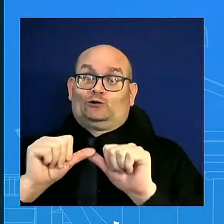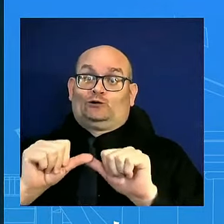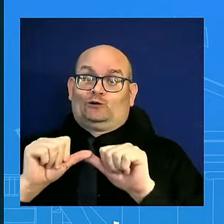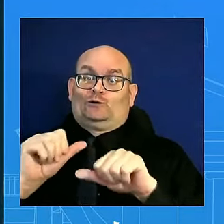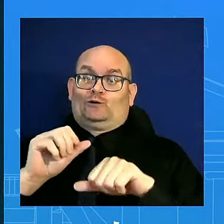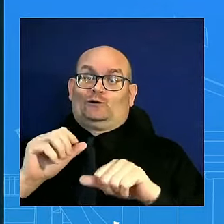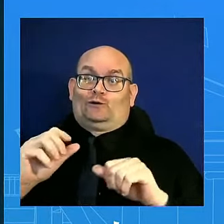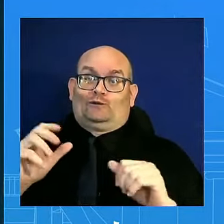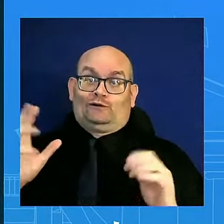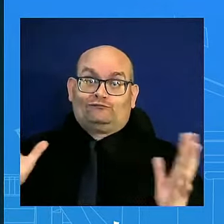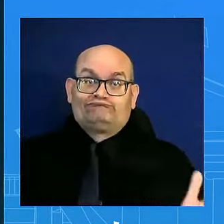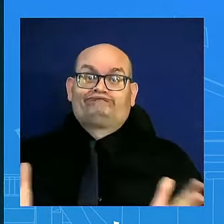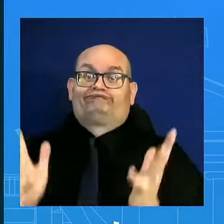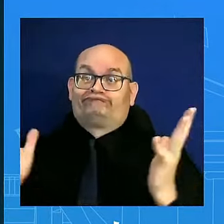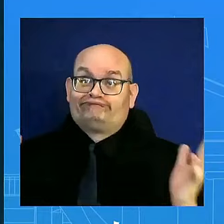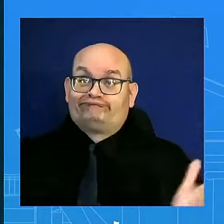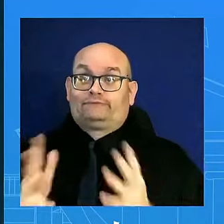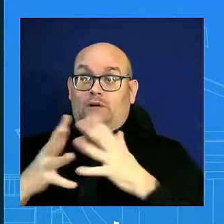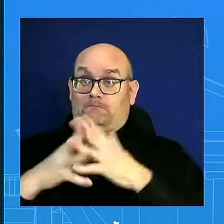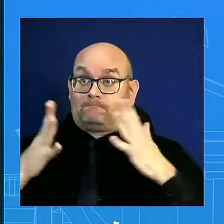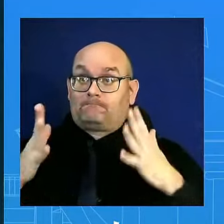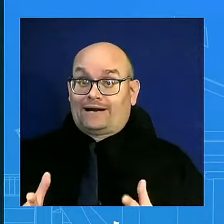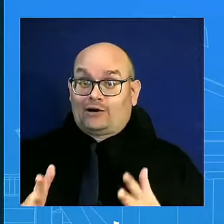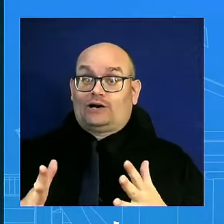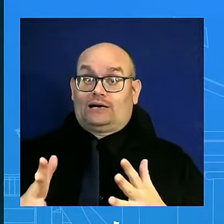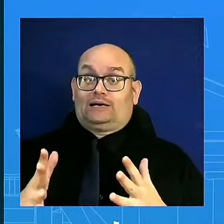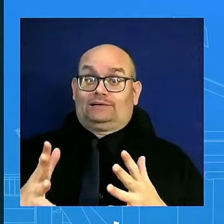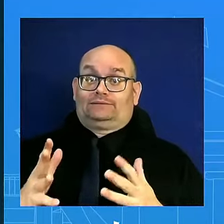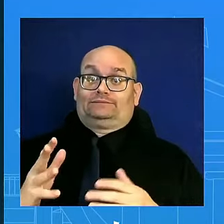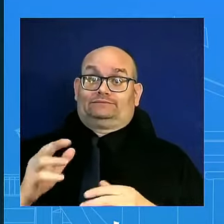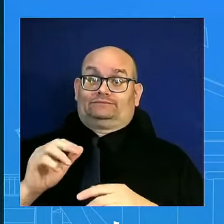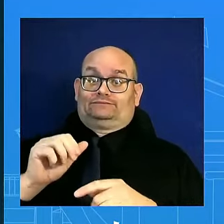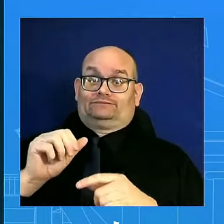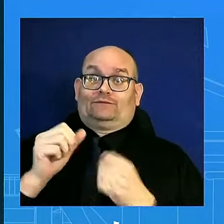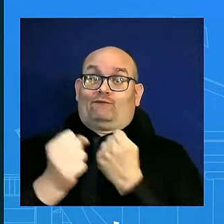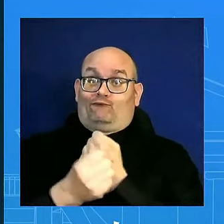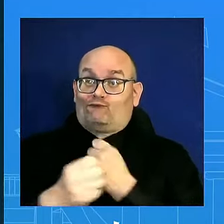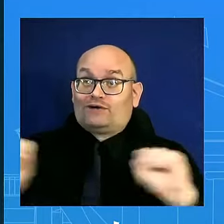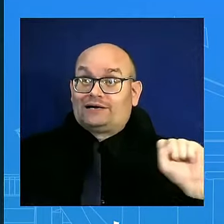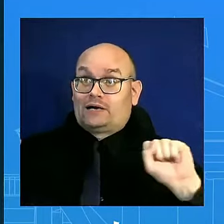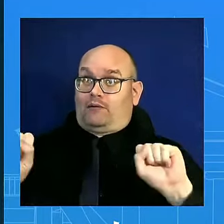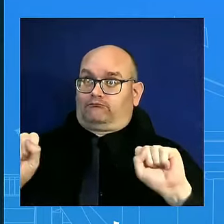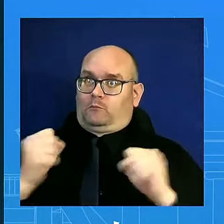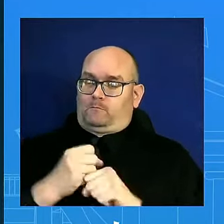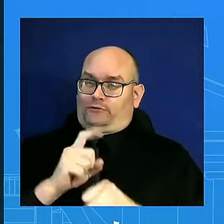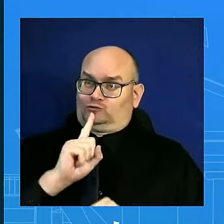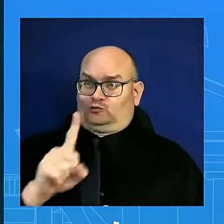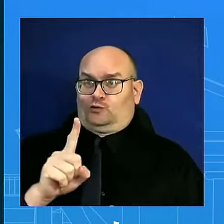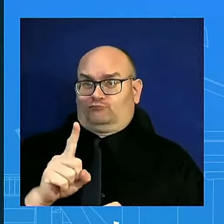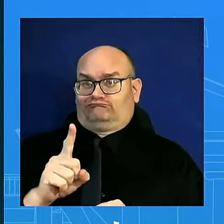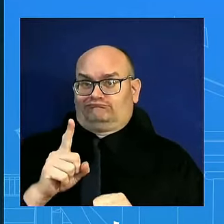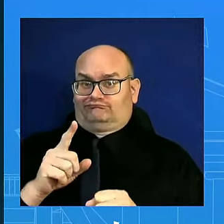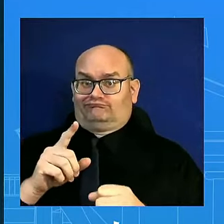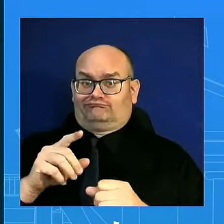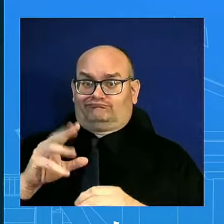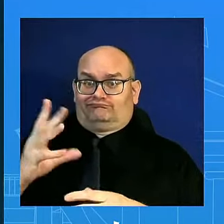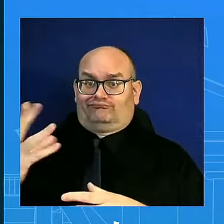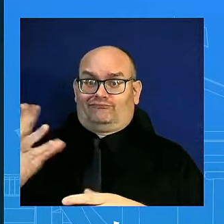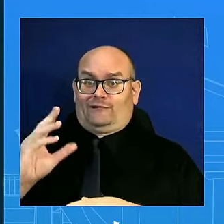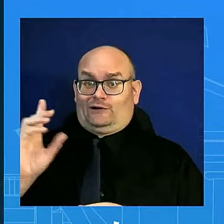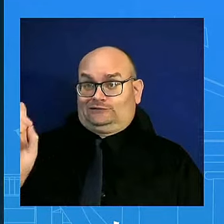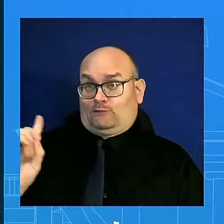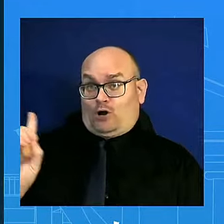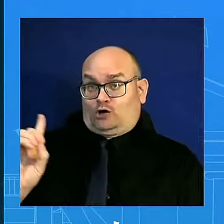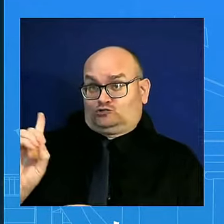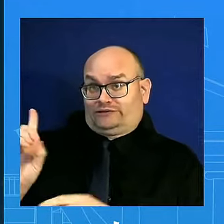that they can to protect our freedom to vote. And so it is part of our democracy. And so in the meantime, we're working